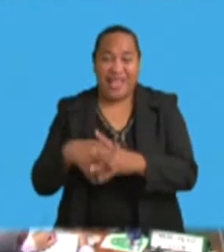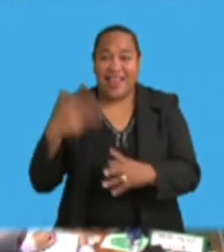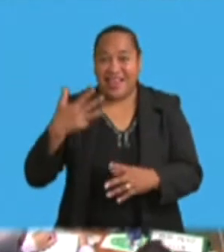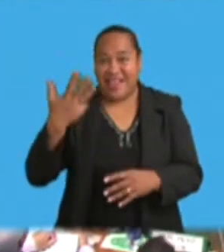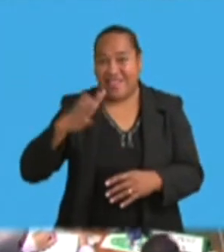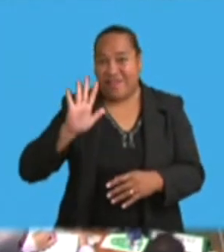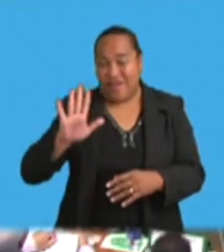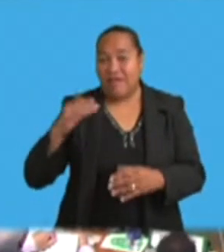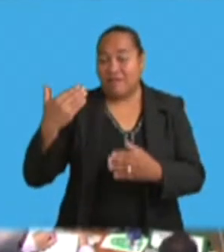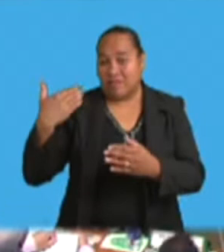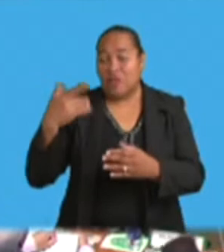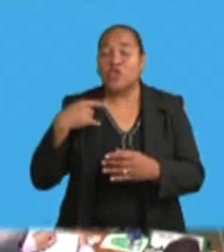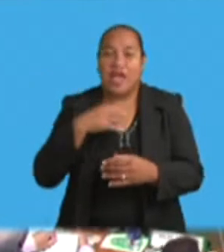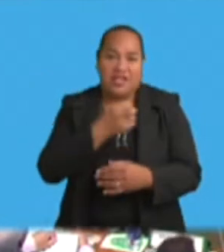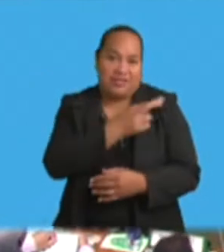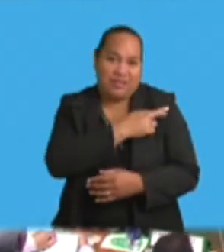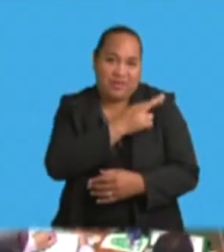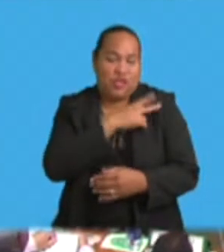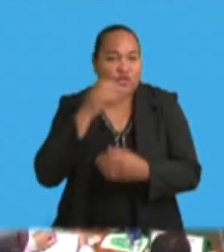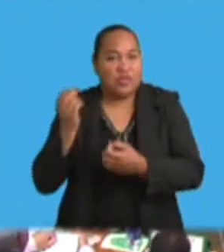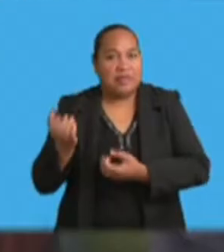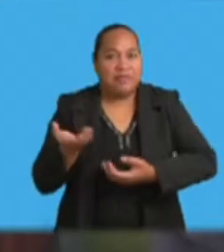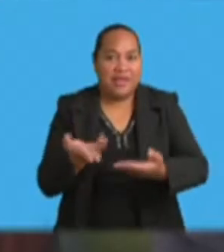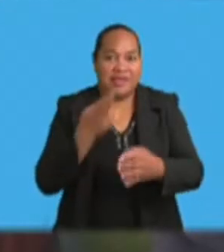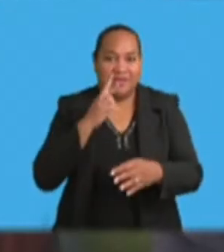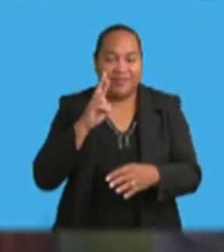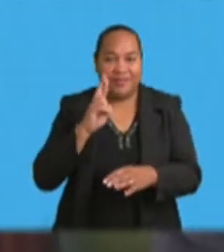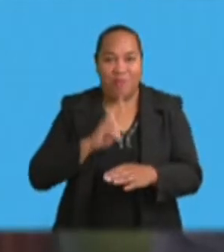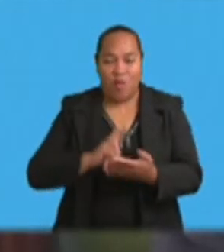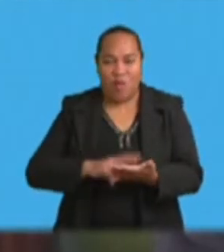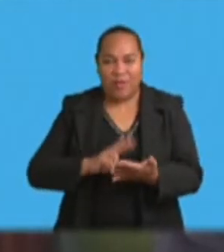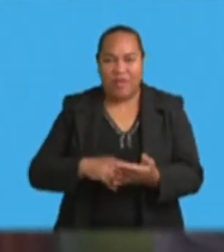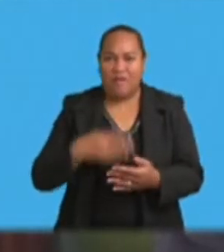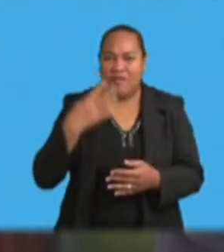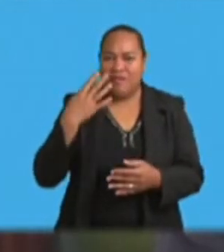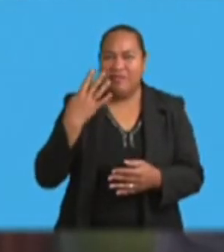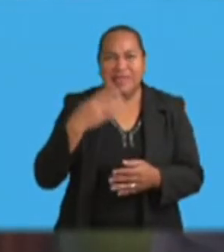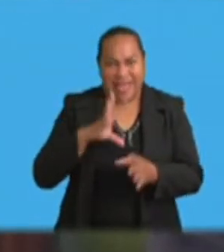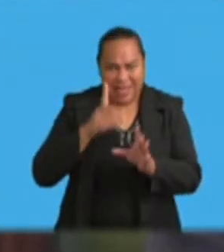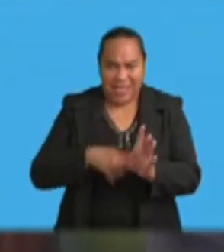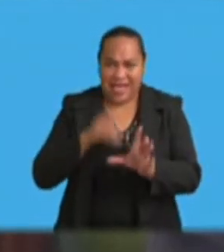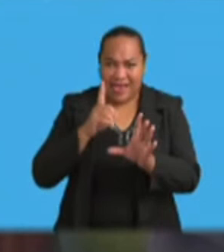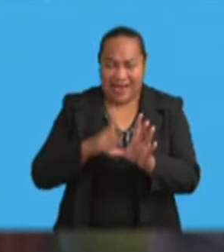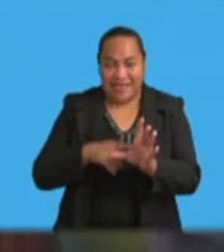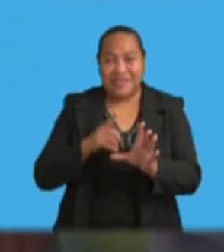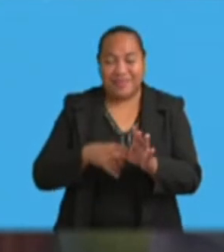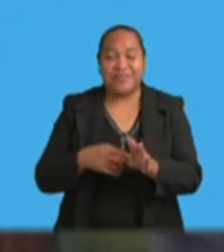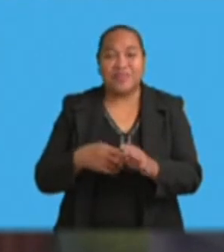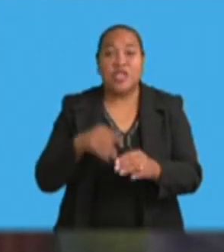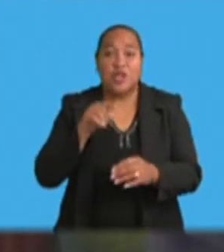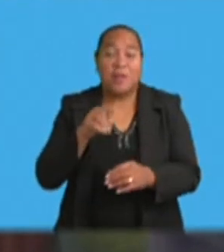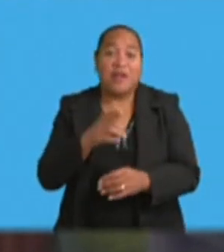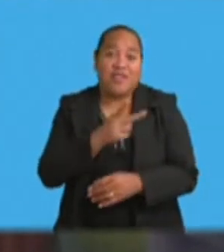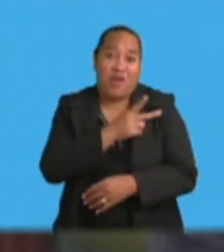obligation to submit state reports on a 4-yearly basis to the CEDAW Committee in Geneva. Part of that obligation,